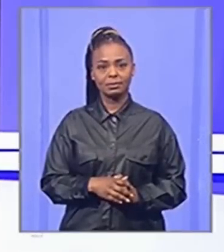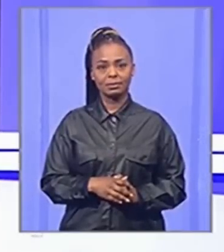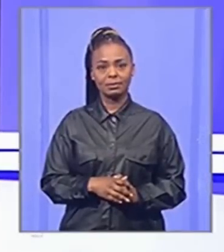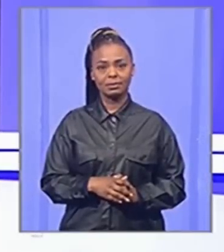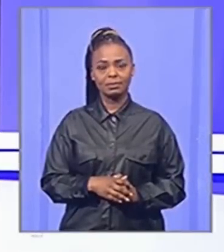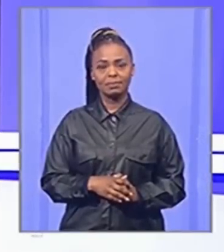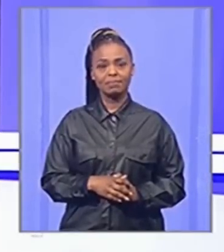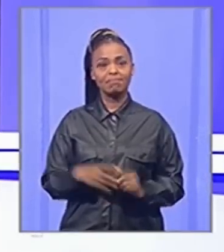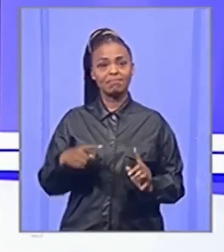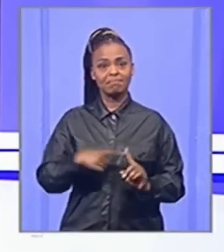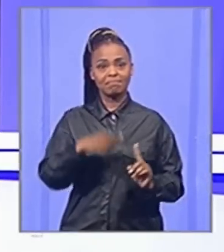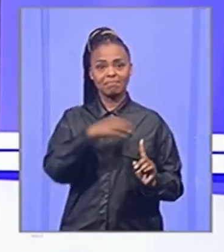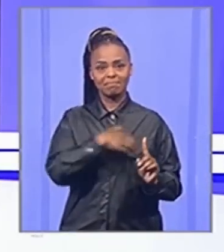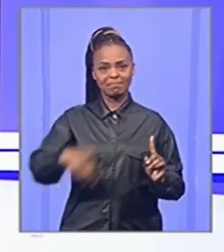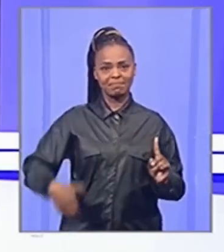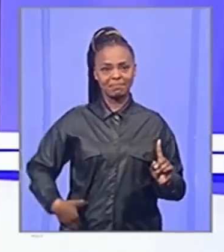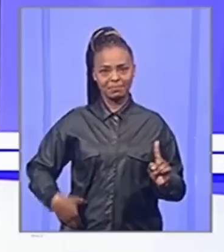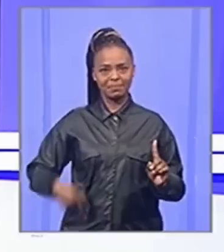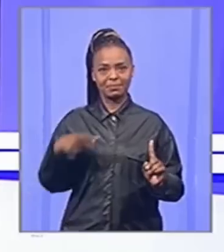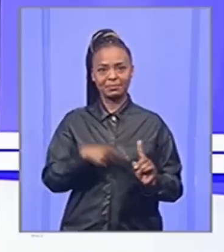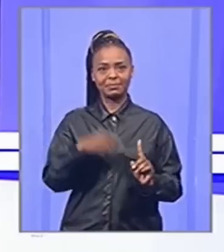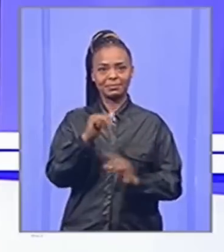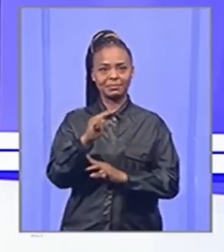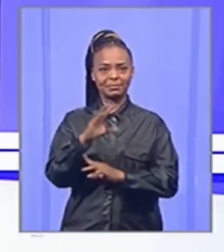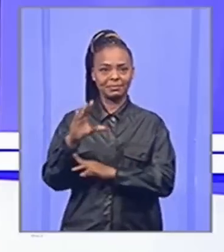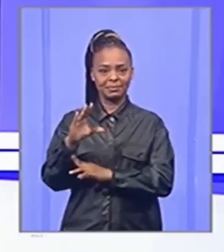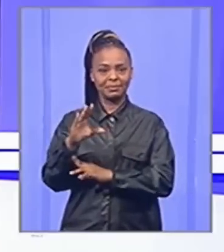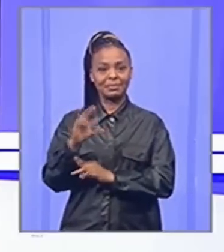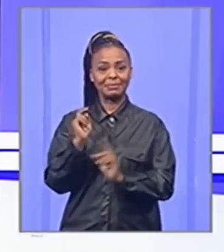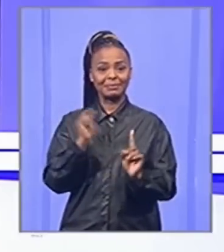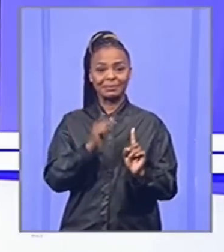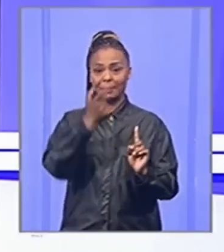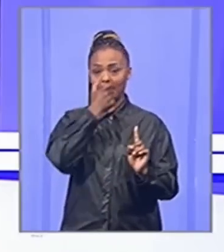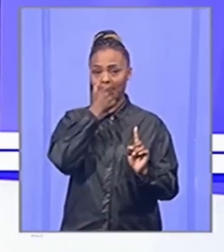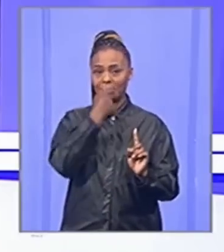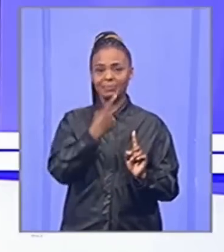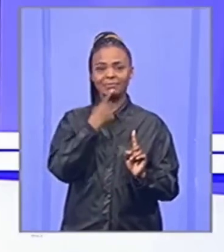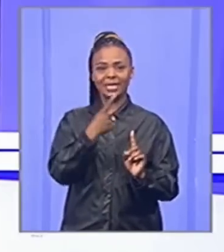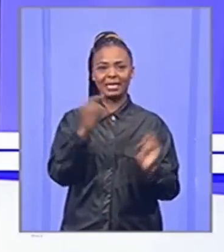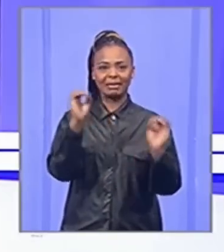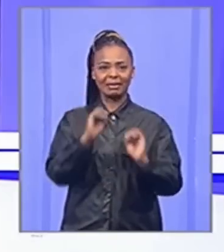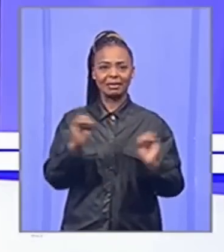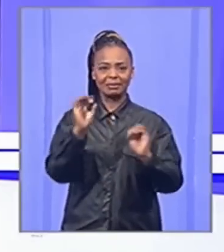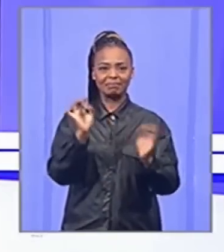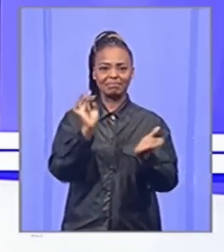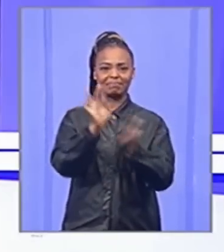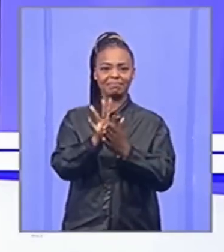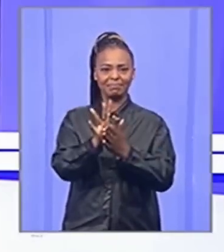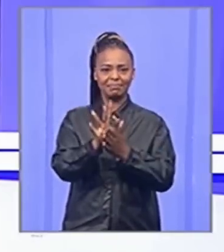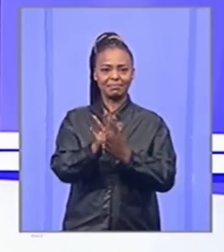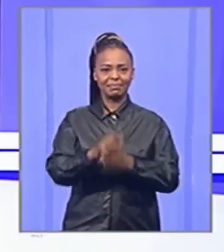Moporesidente wa ANC Cyril Ramaphosa ore ga go leano la go meno.